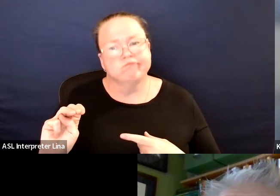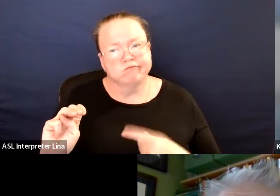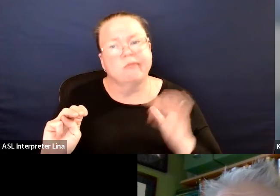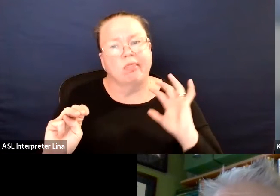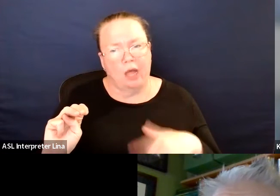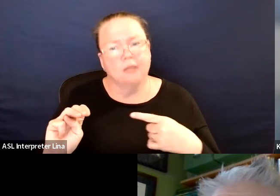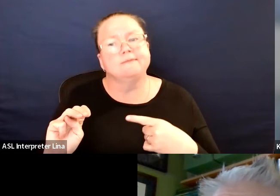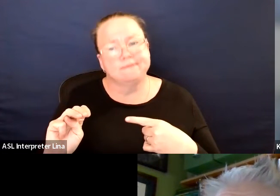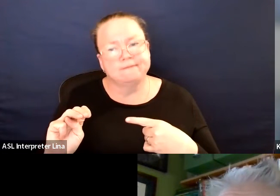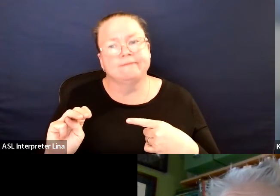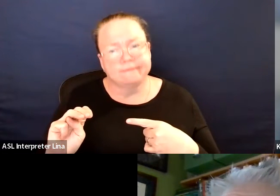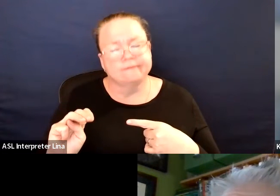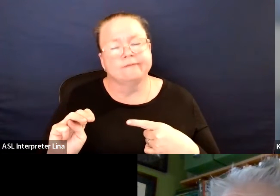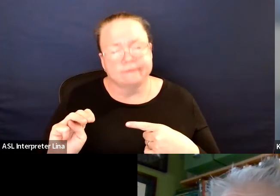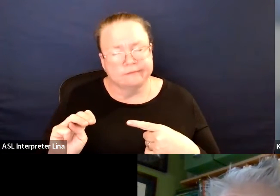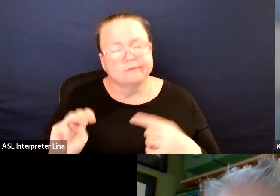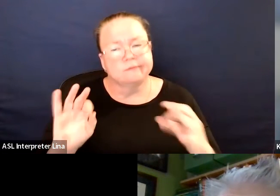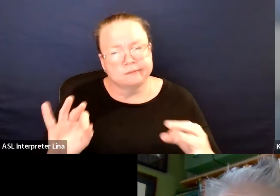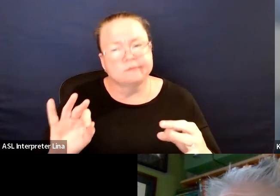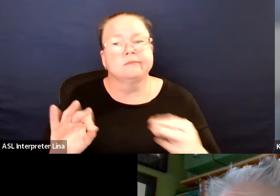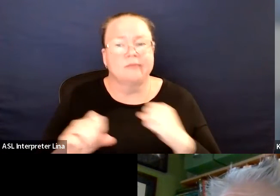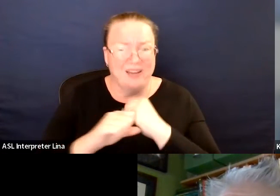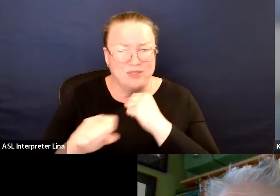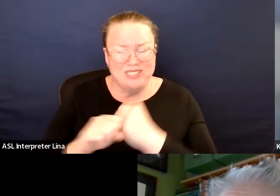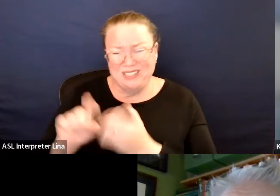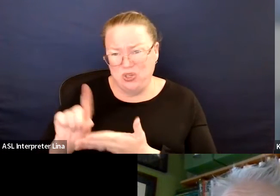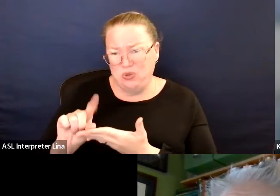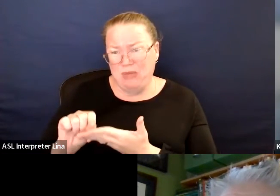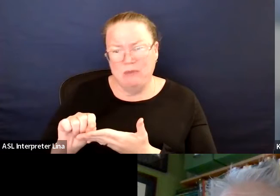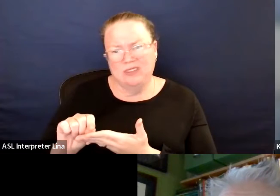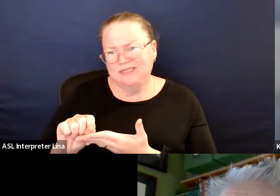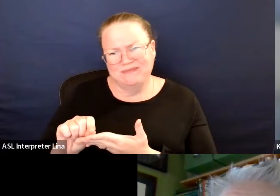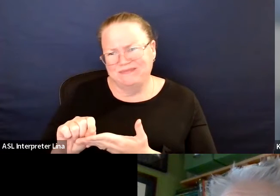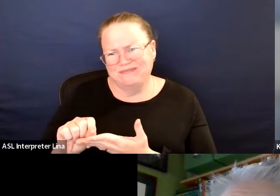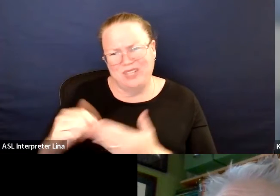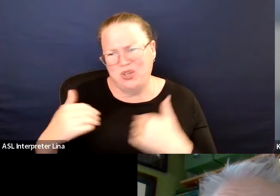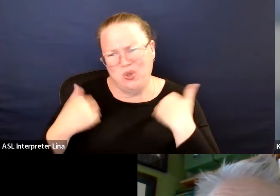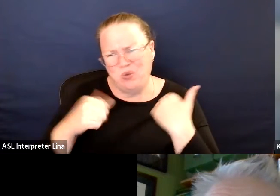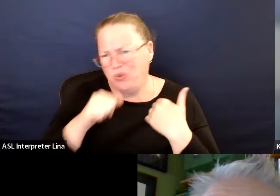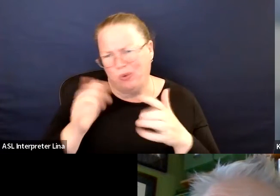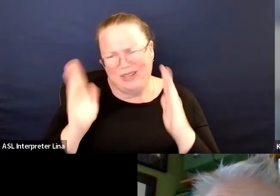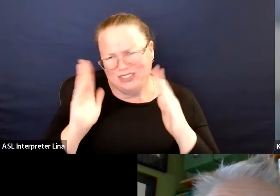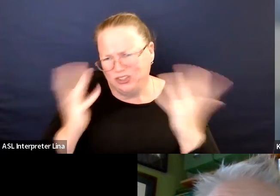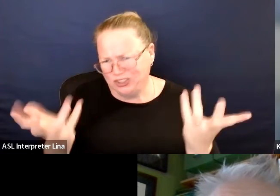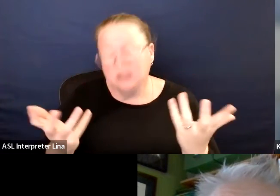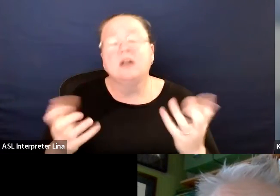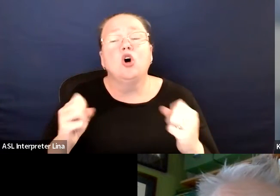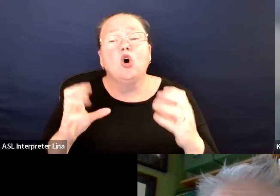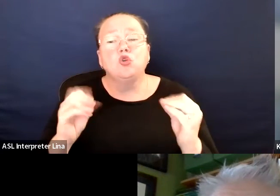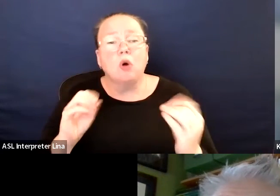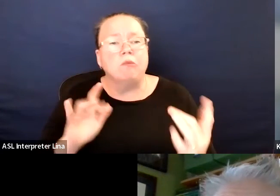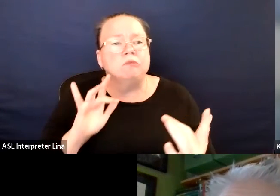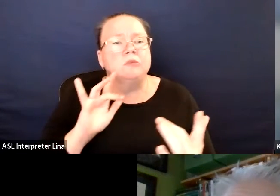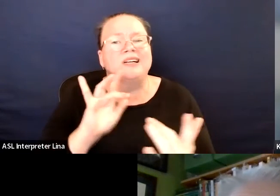the way to go, because advertising in a newspaper isn't going to get you much traction. So it's really hitting people where they live,